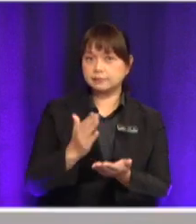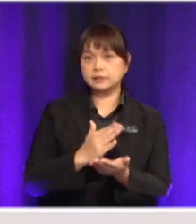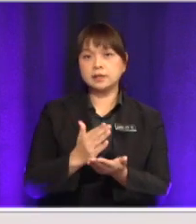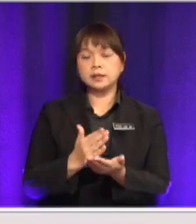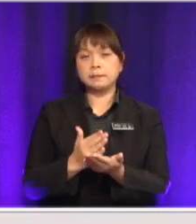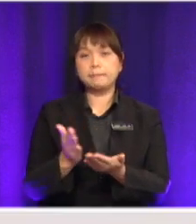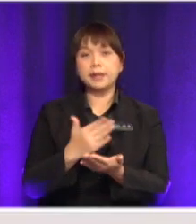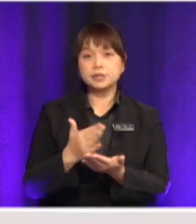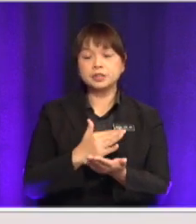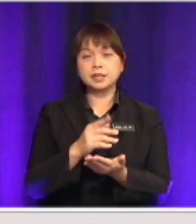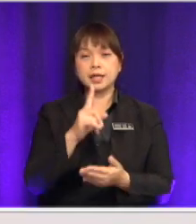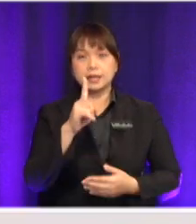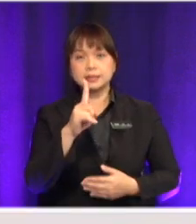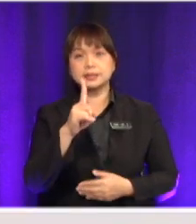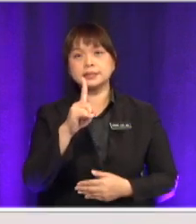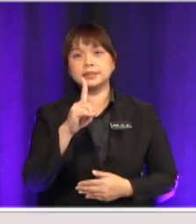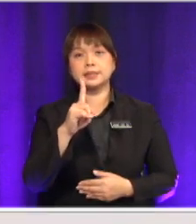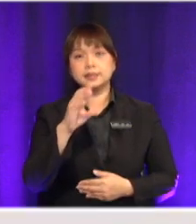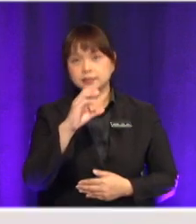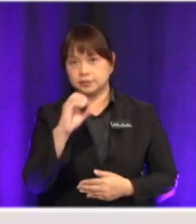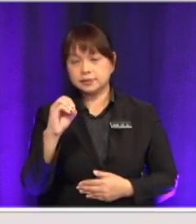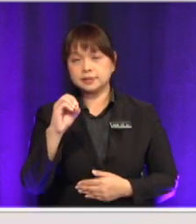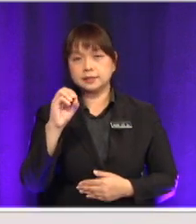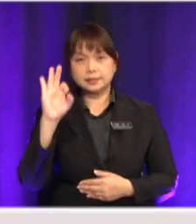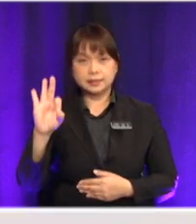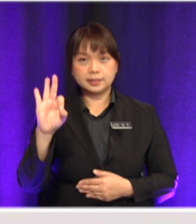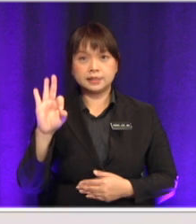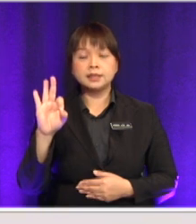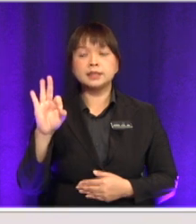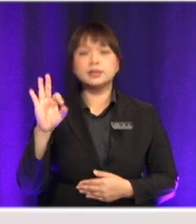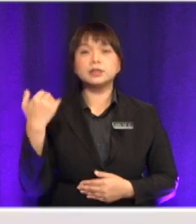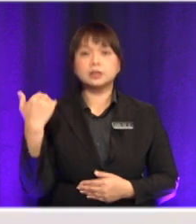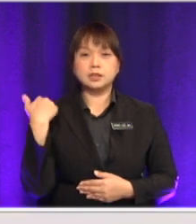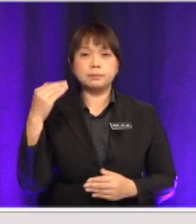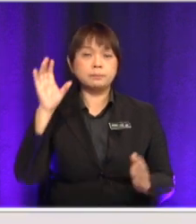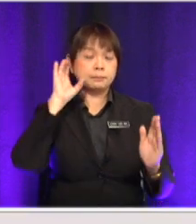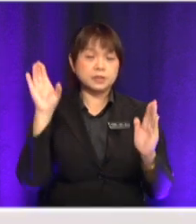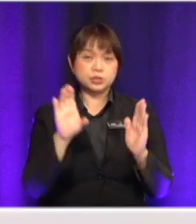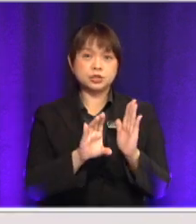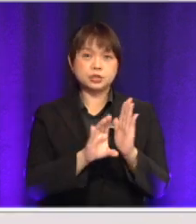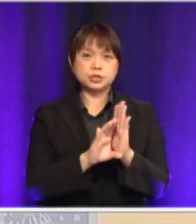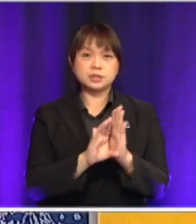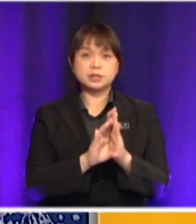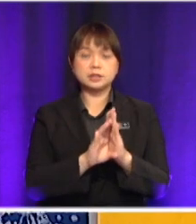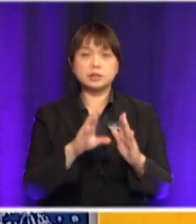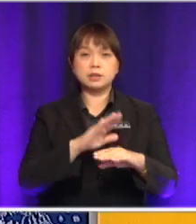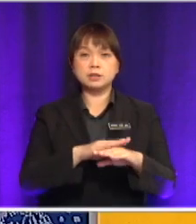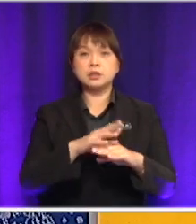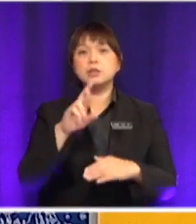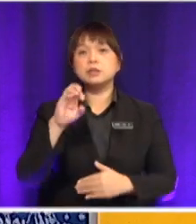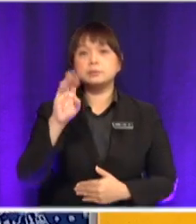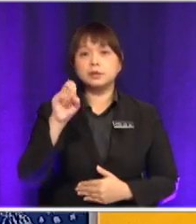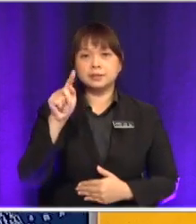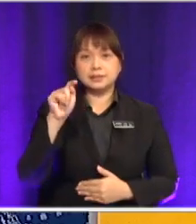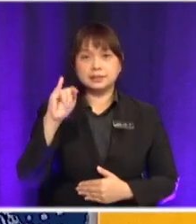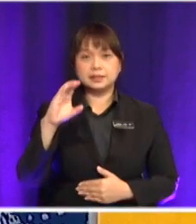109, okay, there's actually a very interesting picture of I think about 3 or 4 robotic fish.